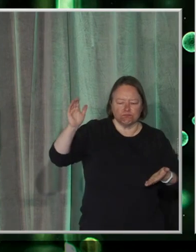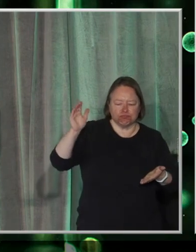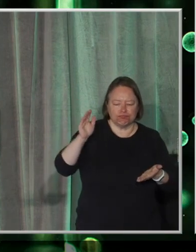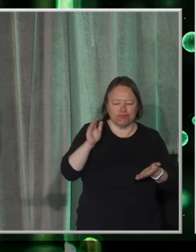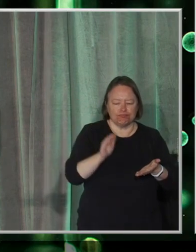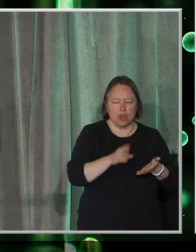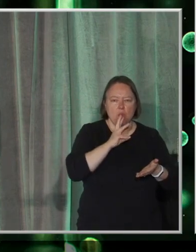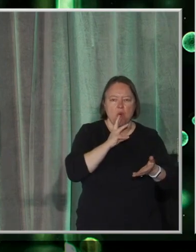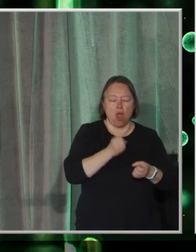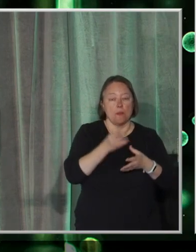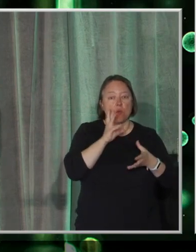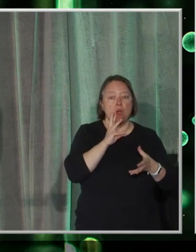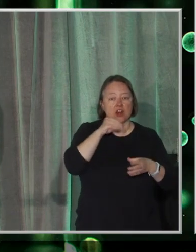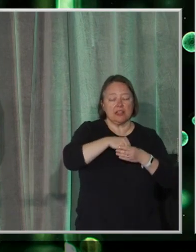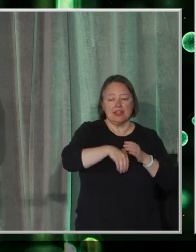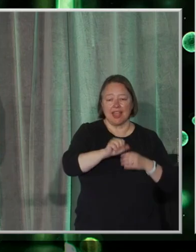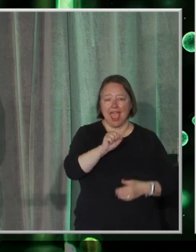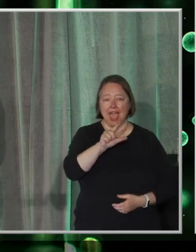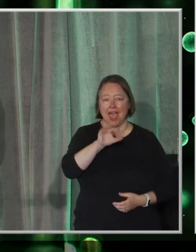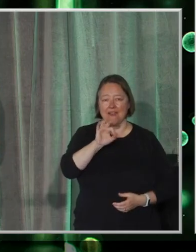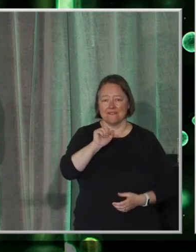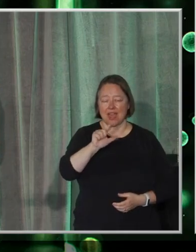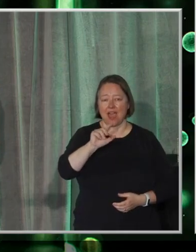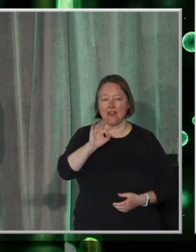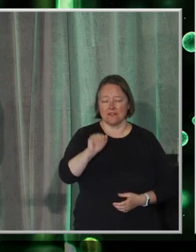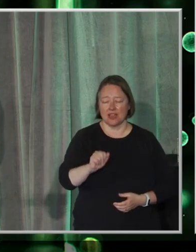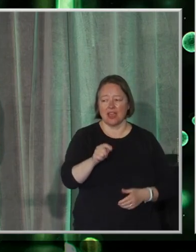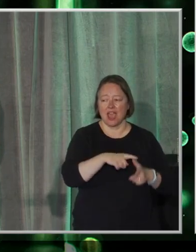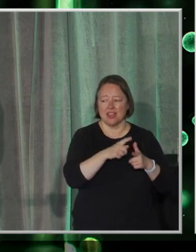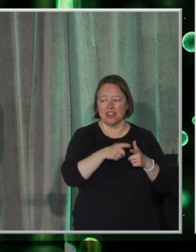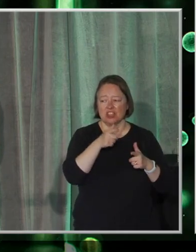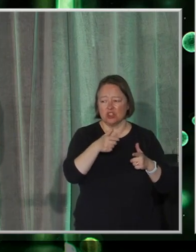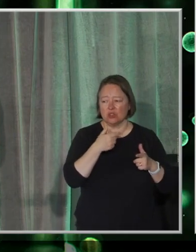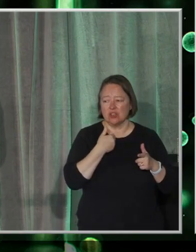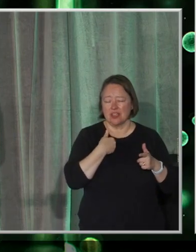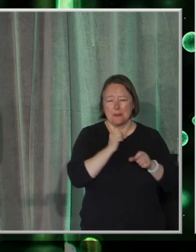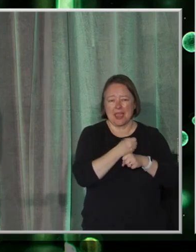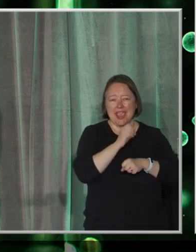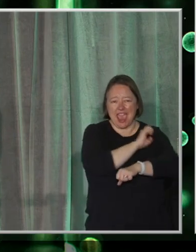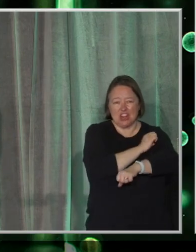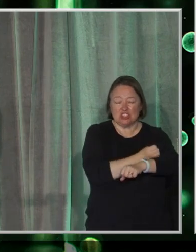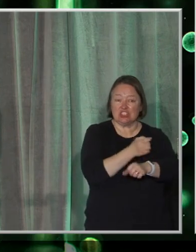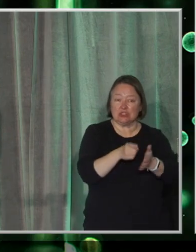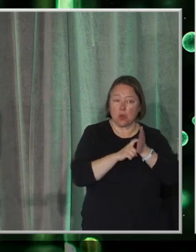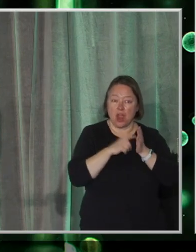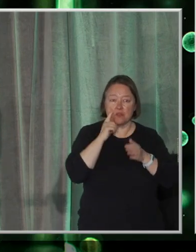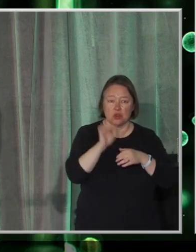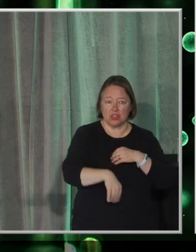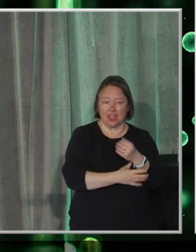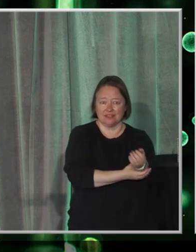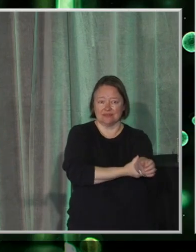the water content in your alfalfa. And then you have to grind it, I guess. You need energy to do that. Of course.